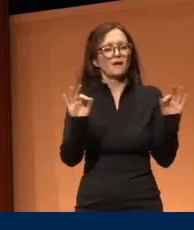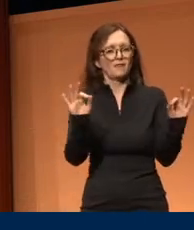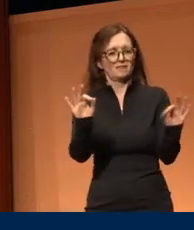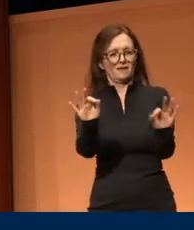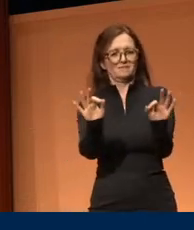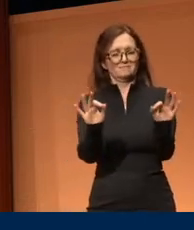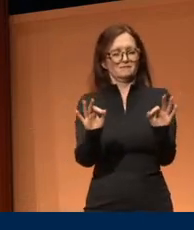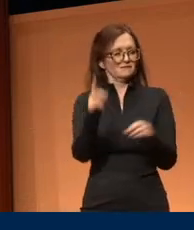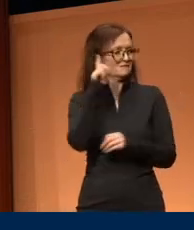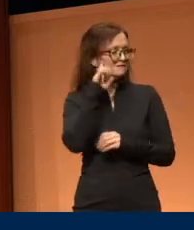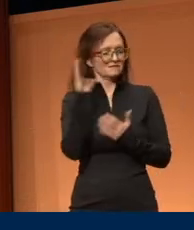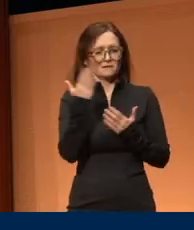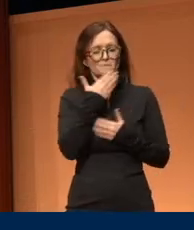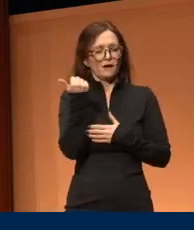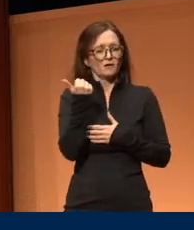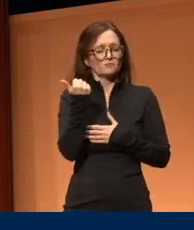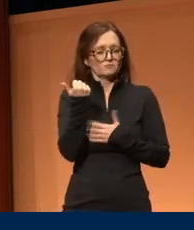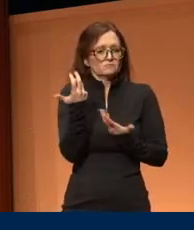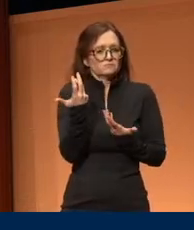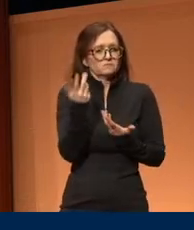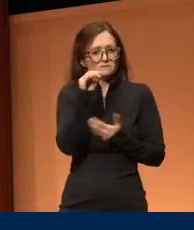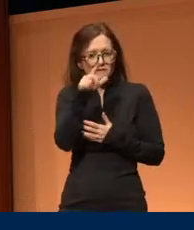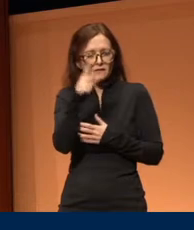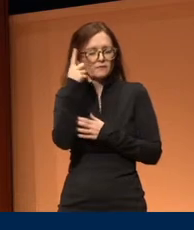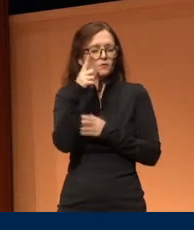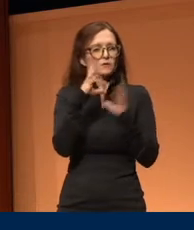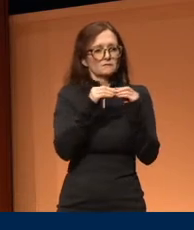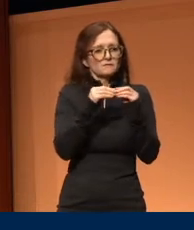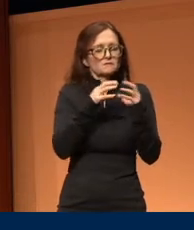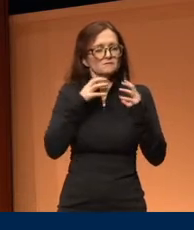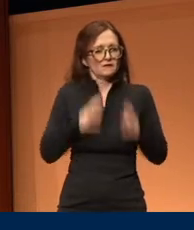better deal to do a couple of citizens' assemblies to me.